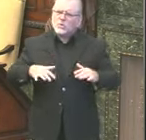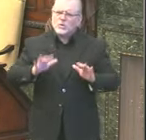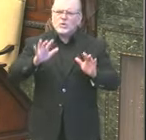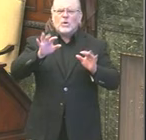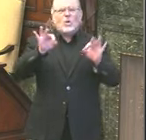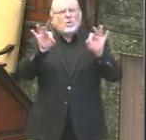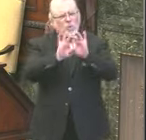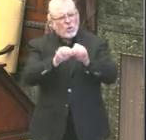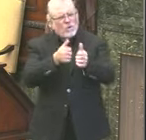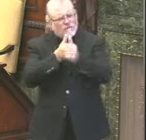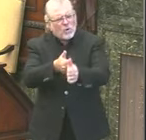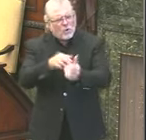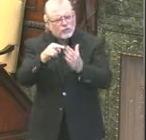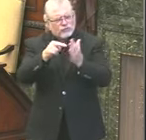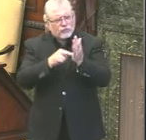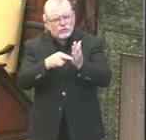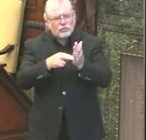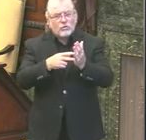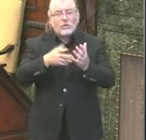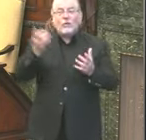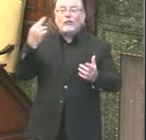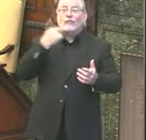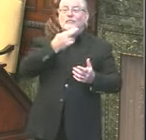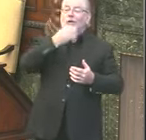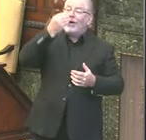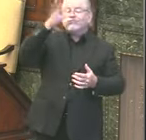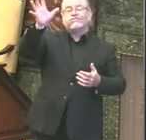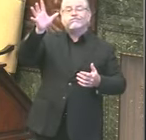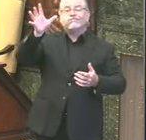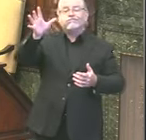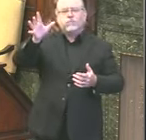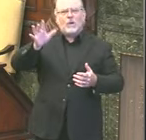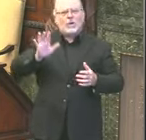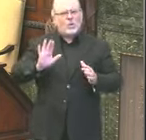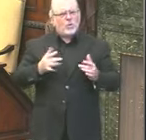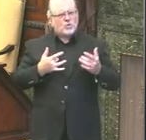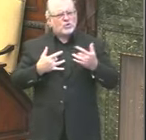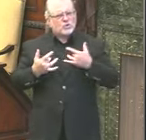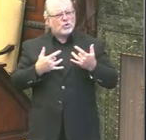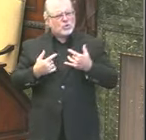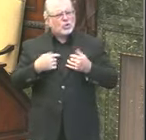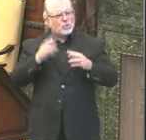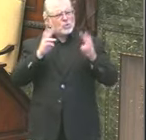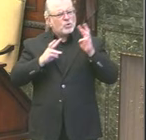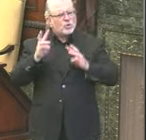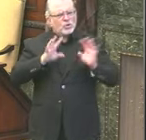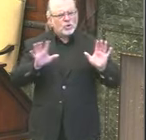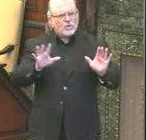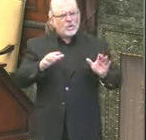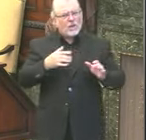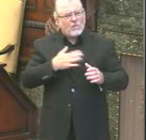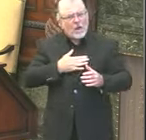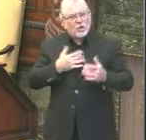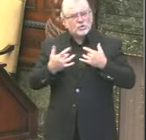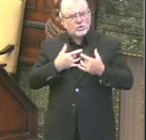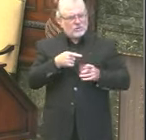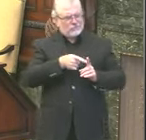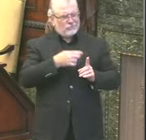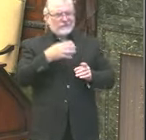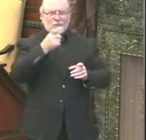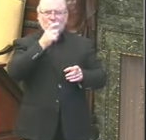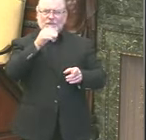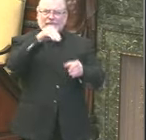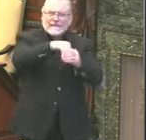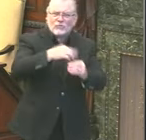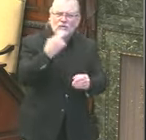in restaurants outdoors, will they follow them when restaurant indoor dining is allowed, where that's an even higher risk situation? So